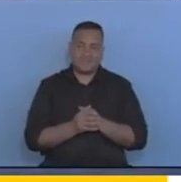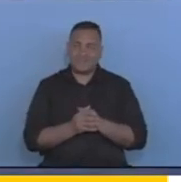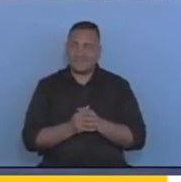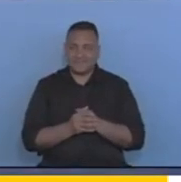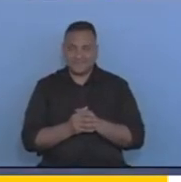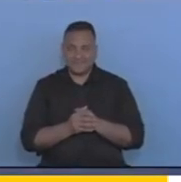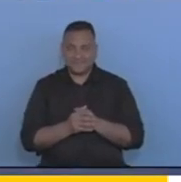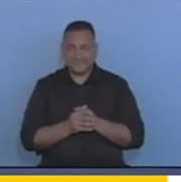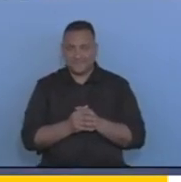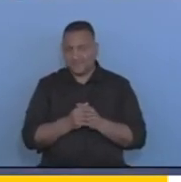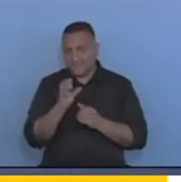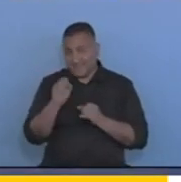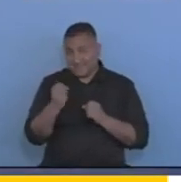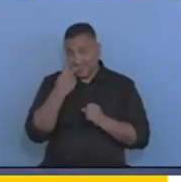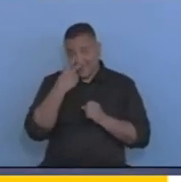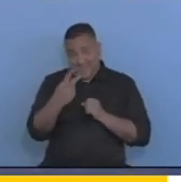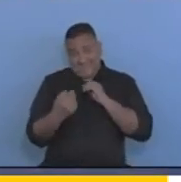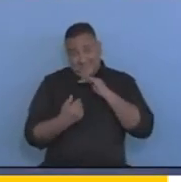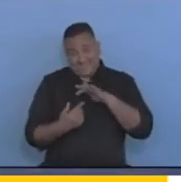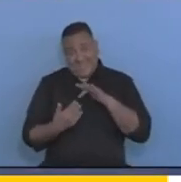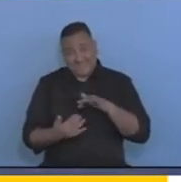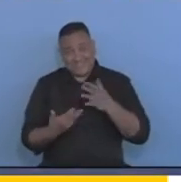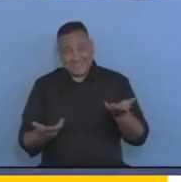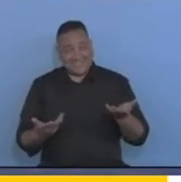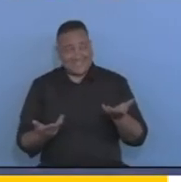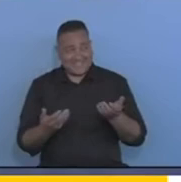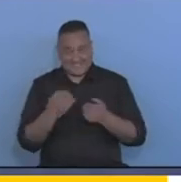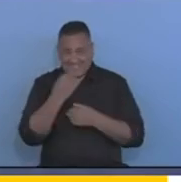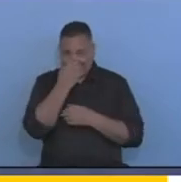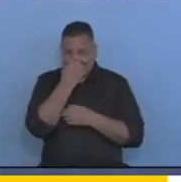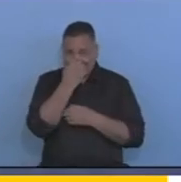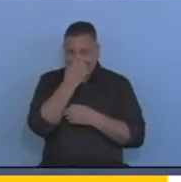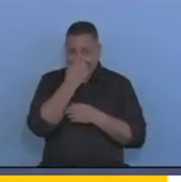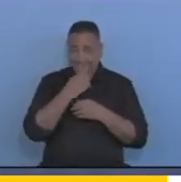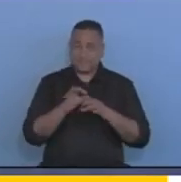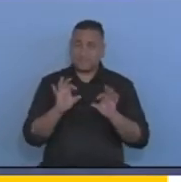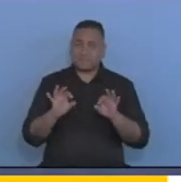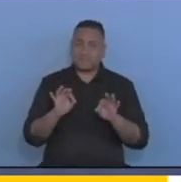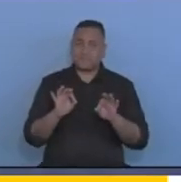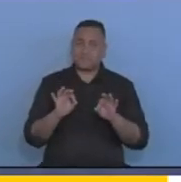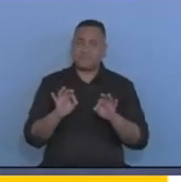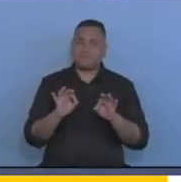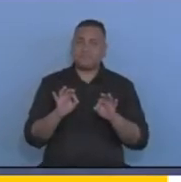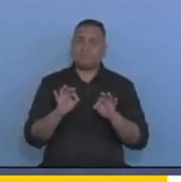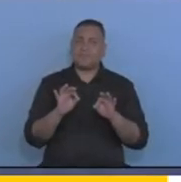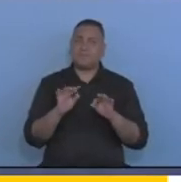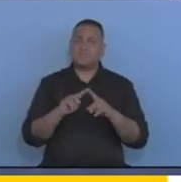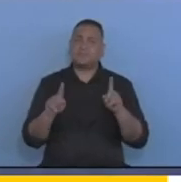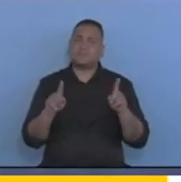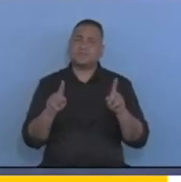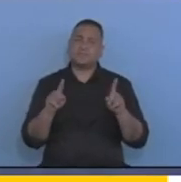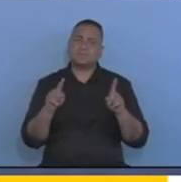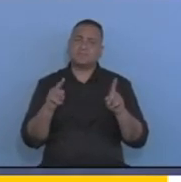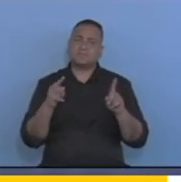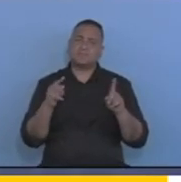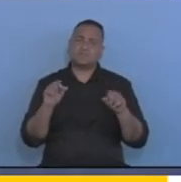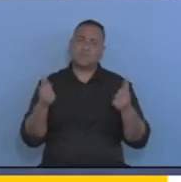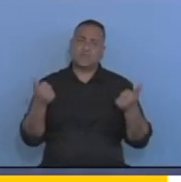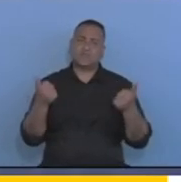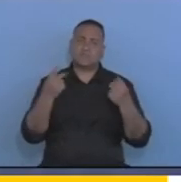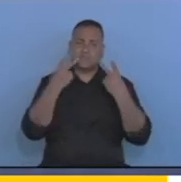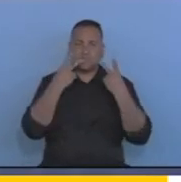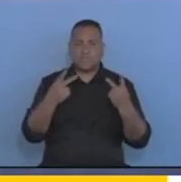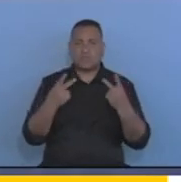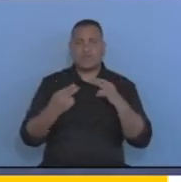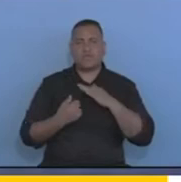passionate, which is brilliant, which is absolutely fantastic. It is just wonderful, wonderful. And with all of